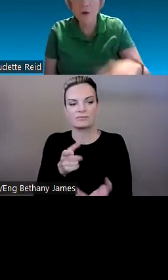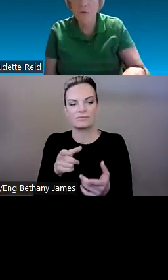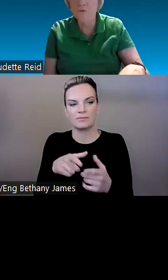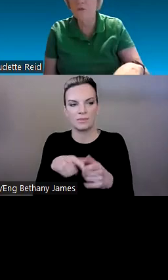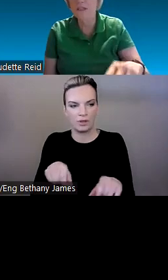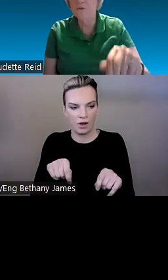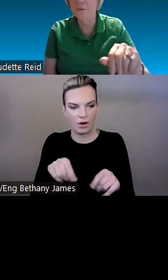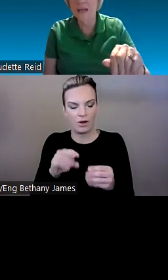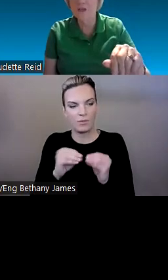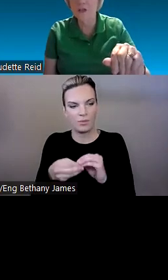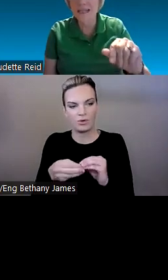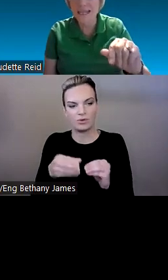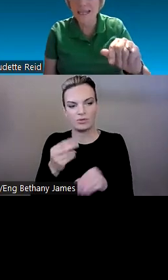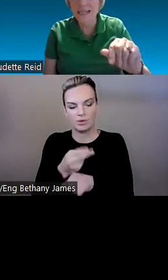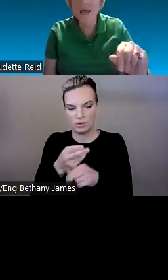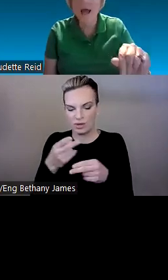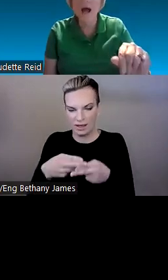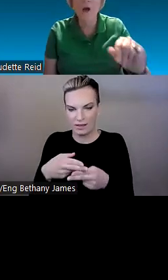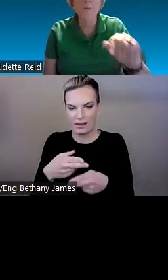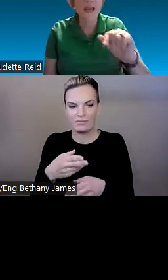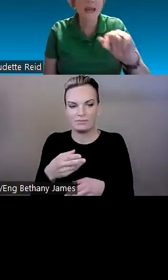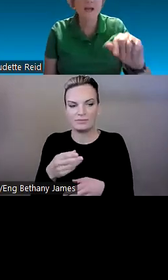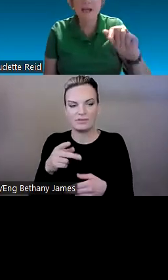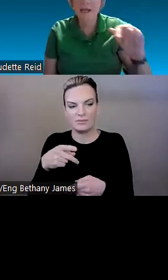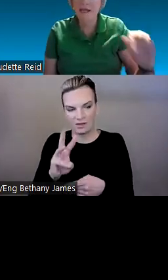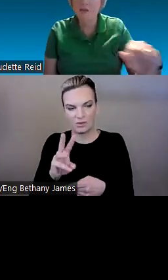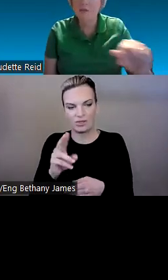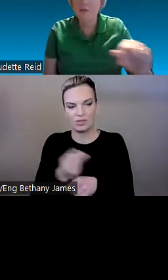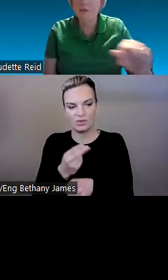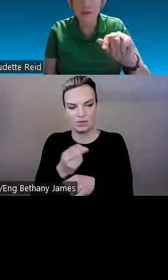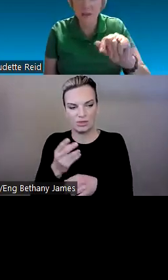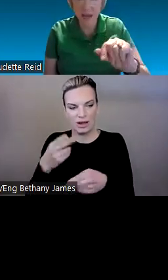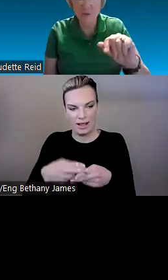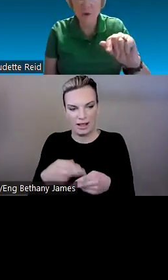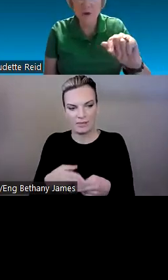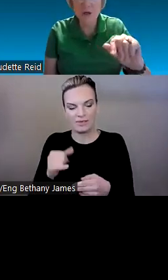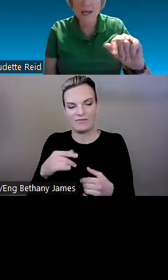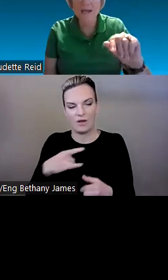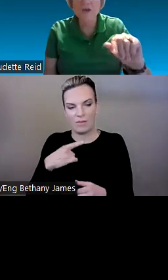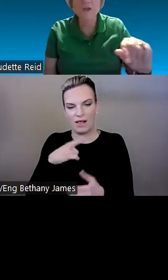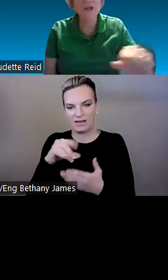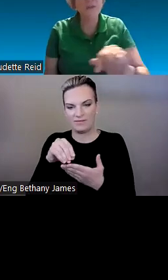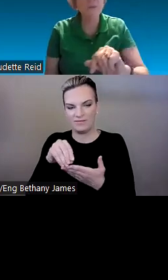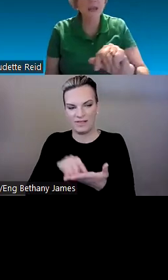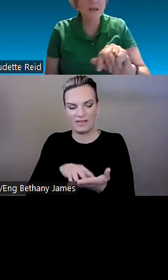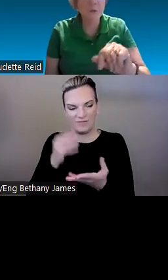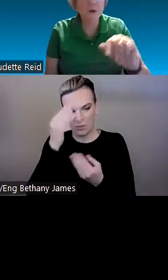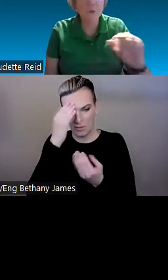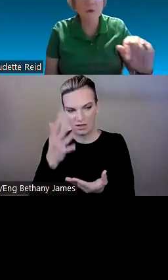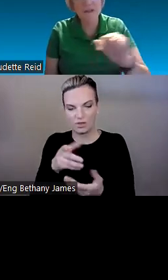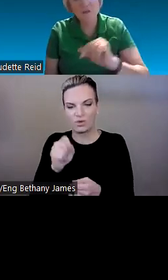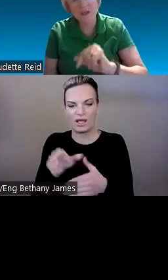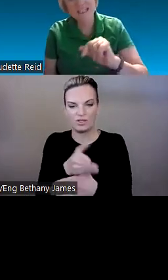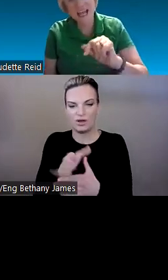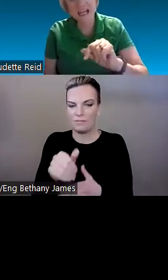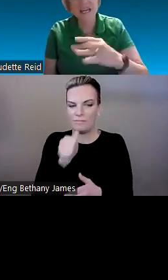and autofills information in. And it's through a password, and you can share that password